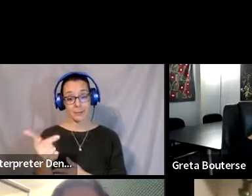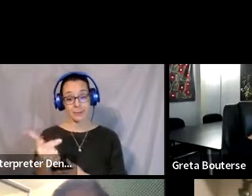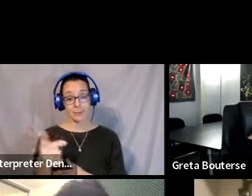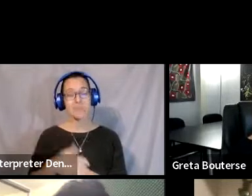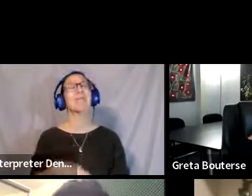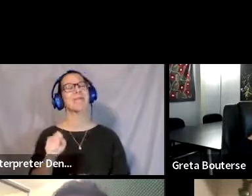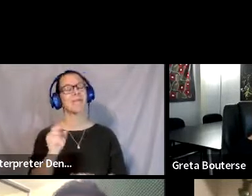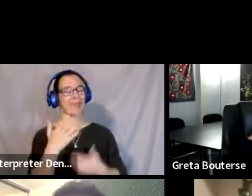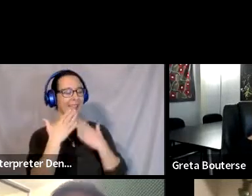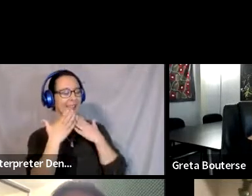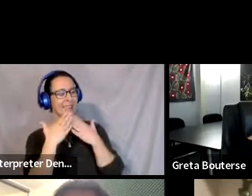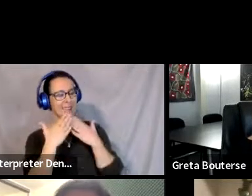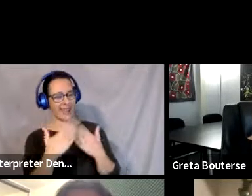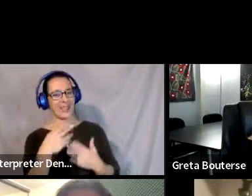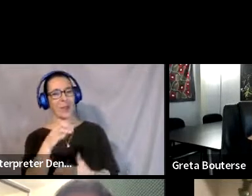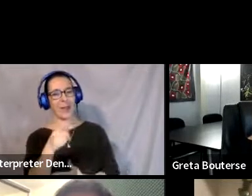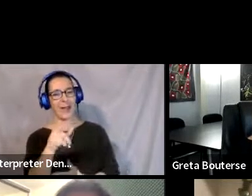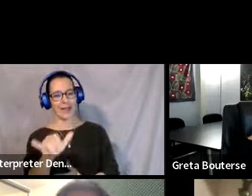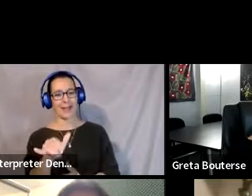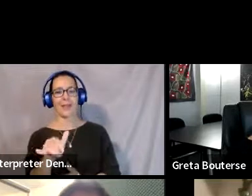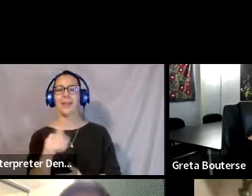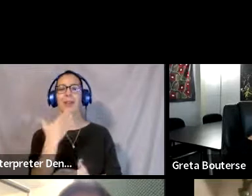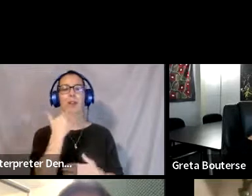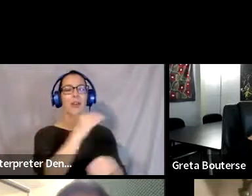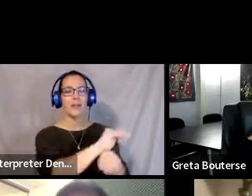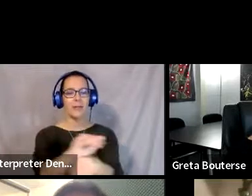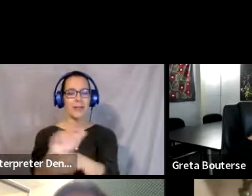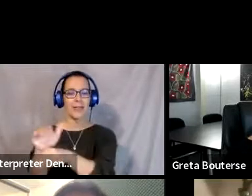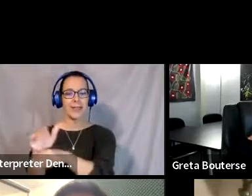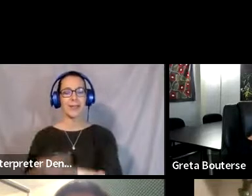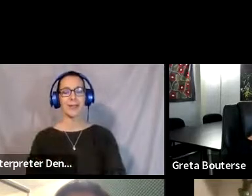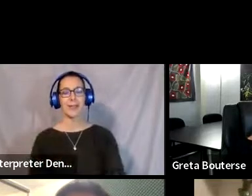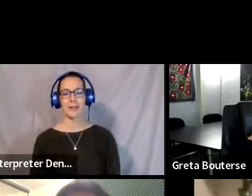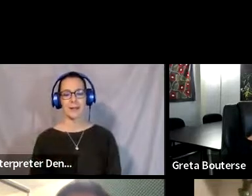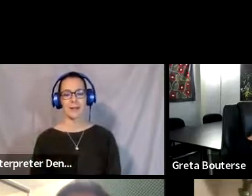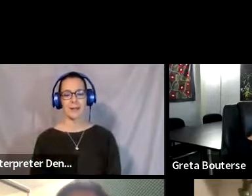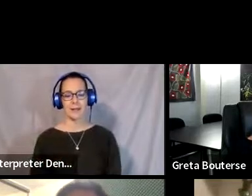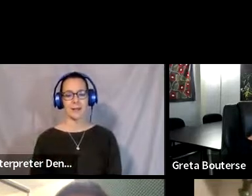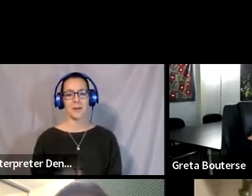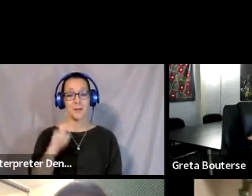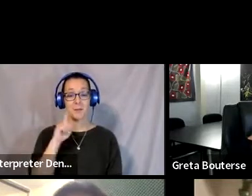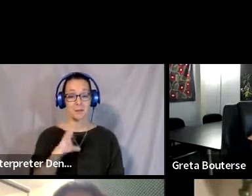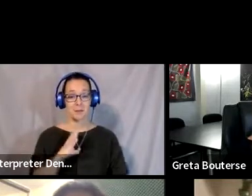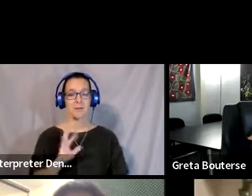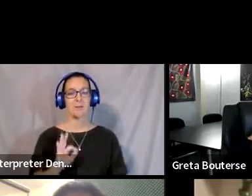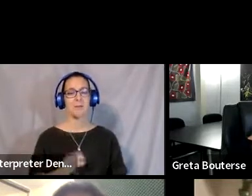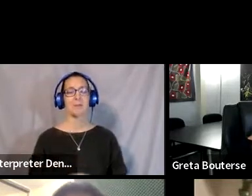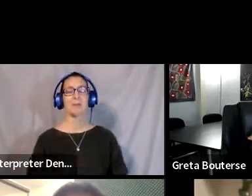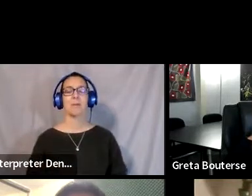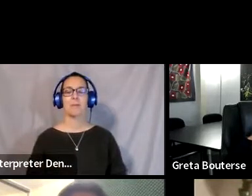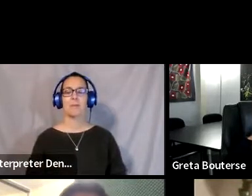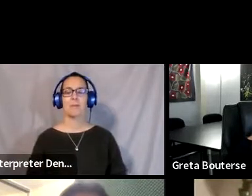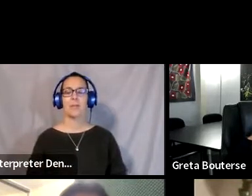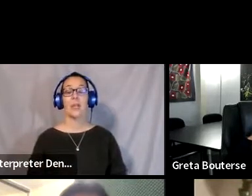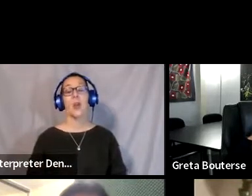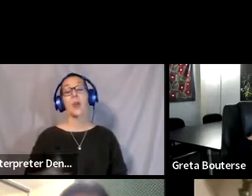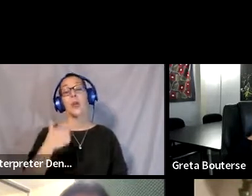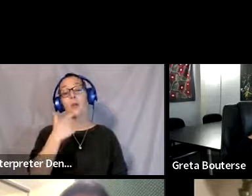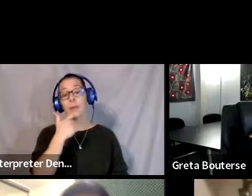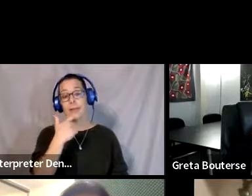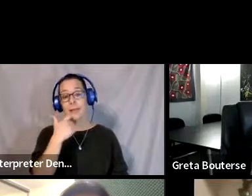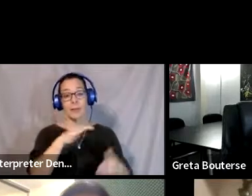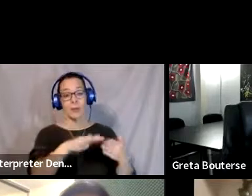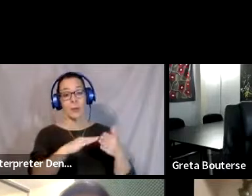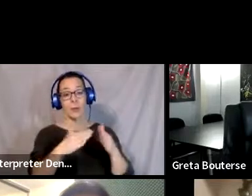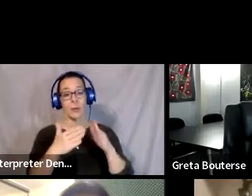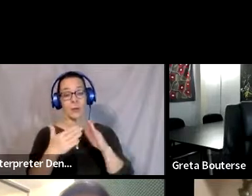much, Peggy, and good evening, everyone. Can you hear me okay? Yep. Recently, the community received a